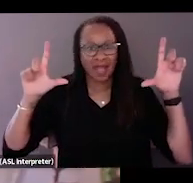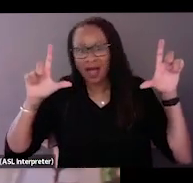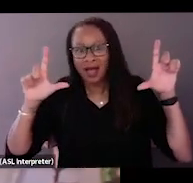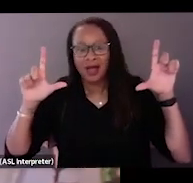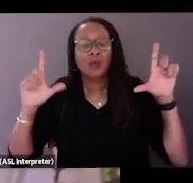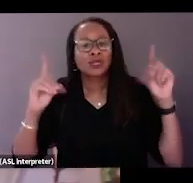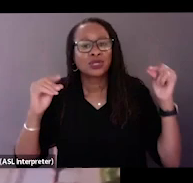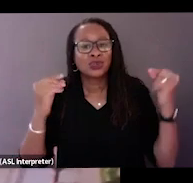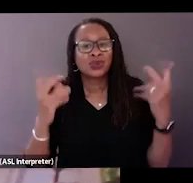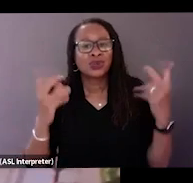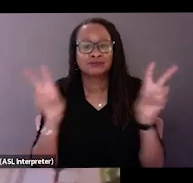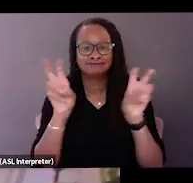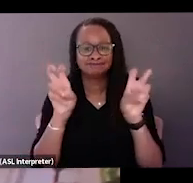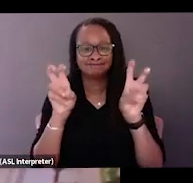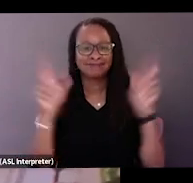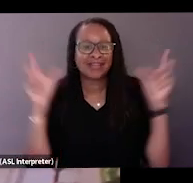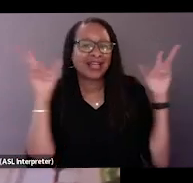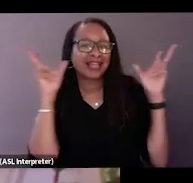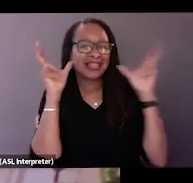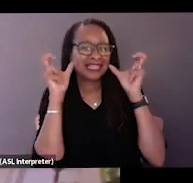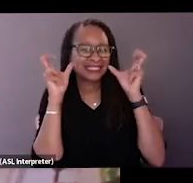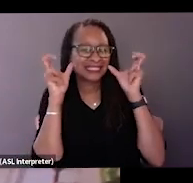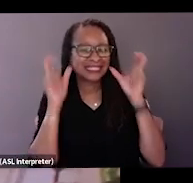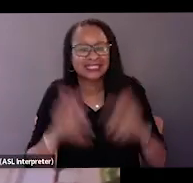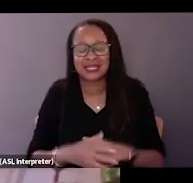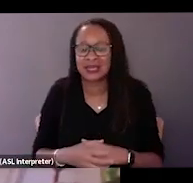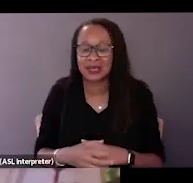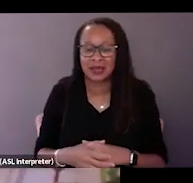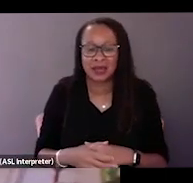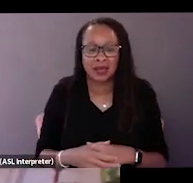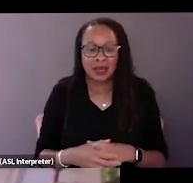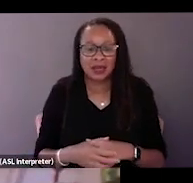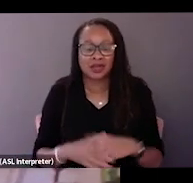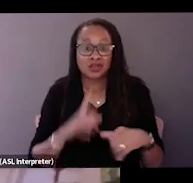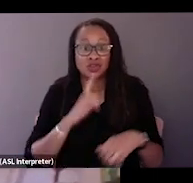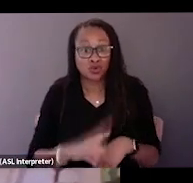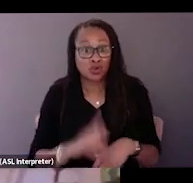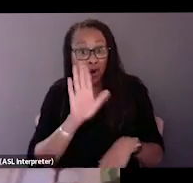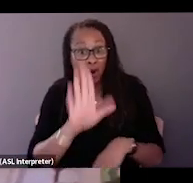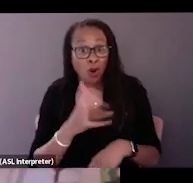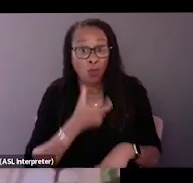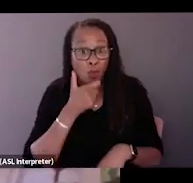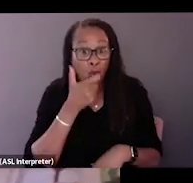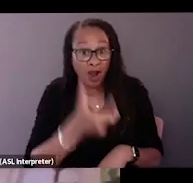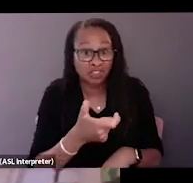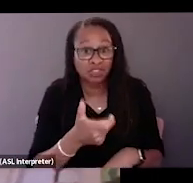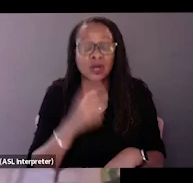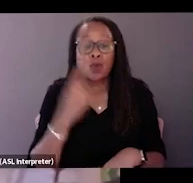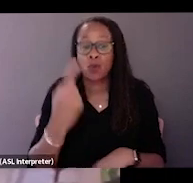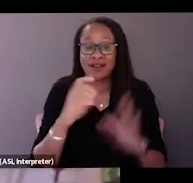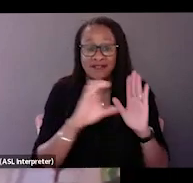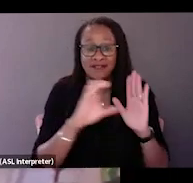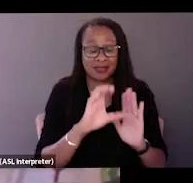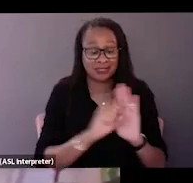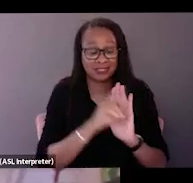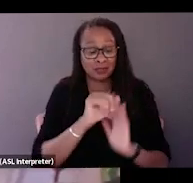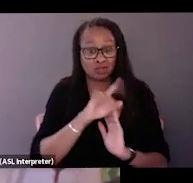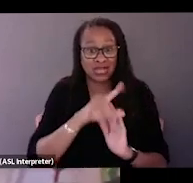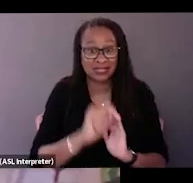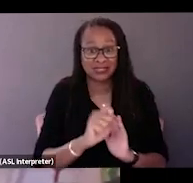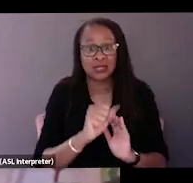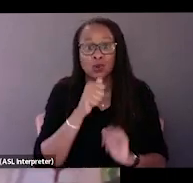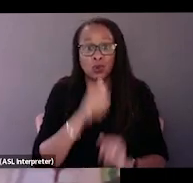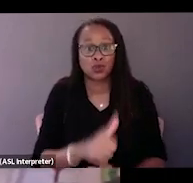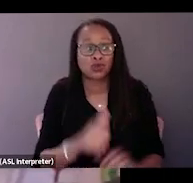you listening. So it's you watching one of the subjects that you're interviewing